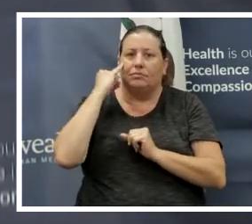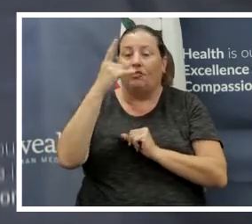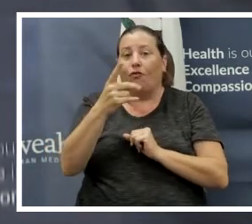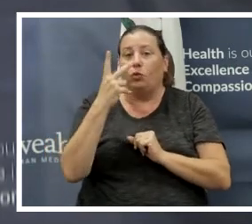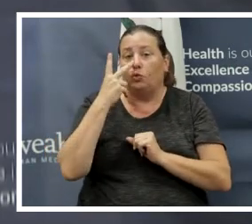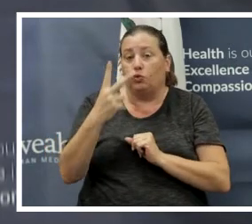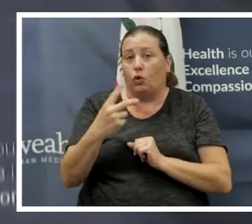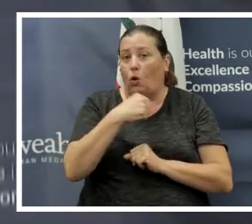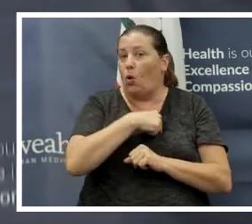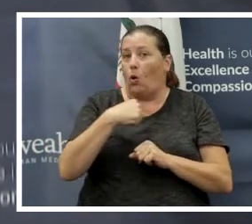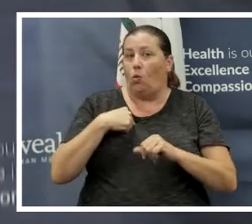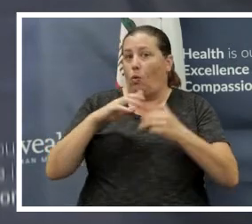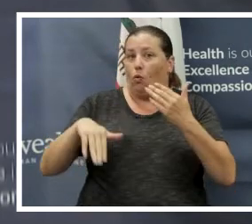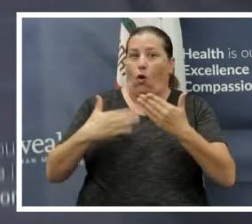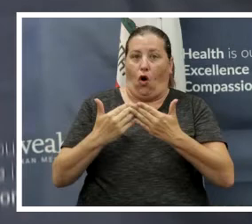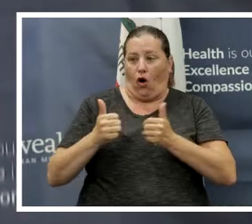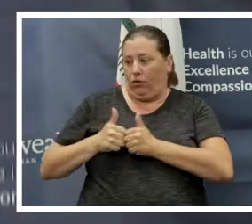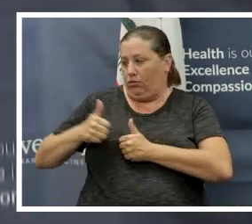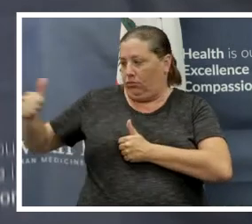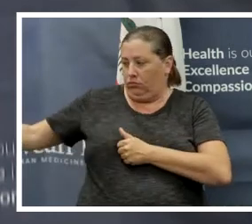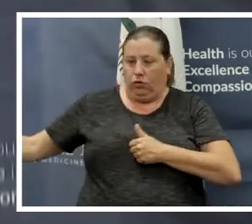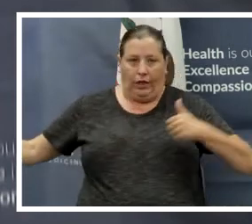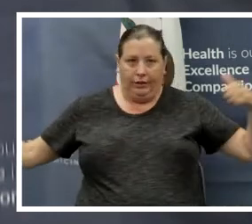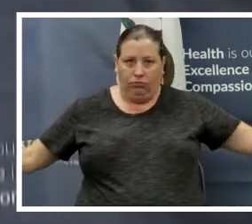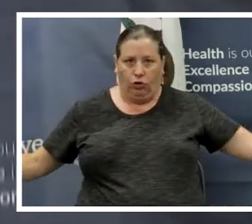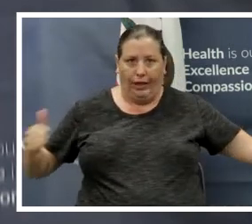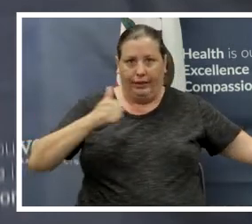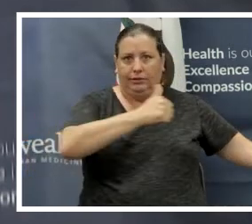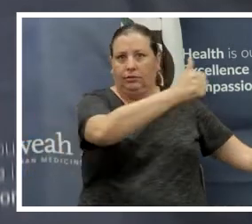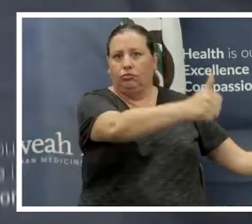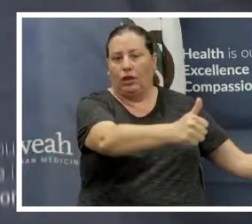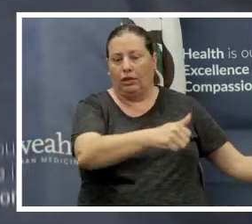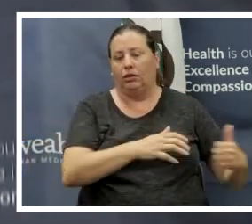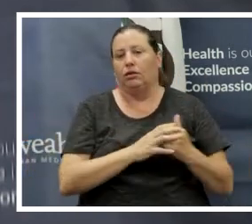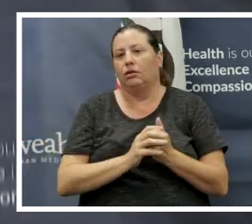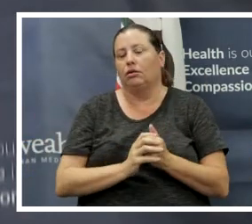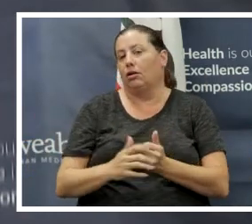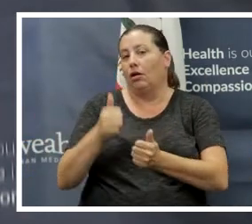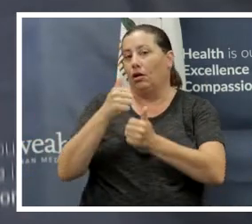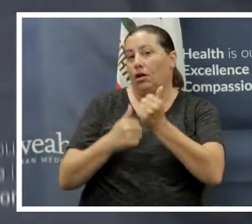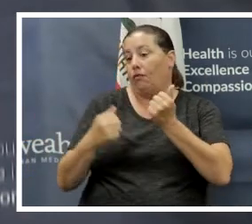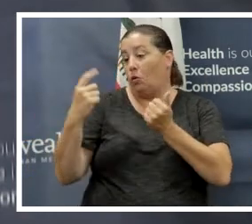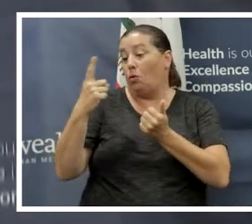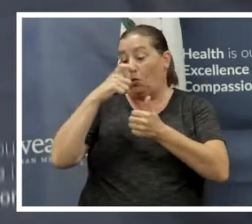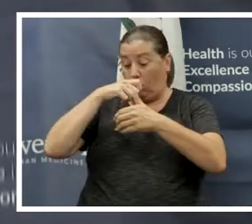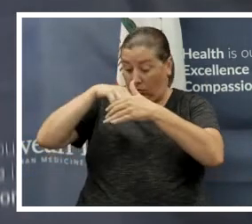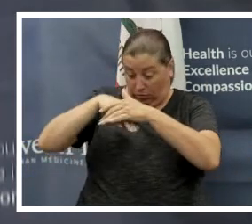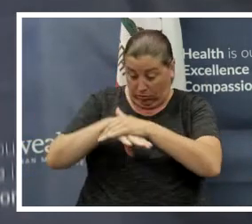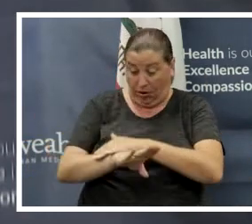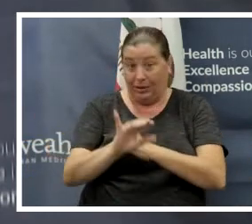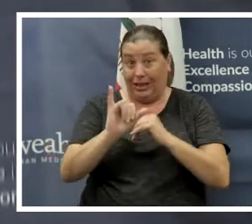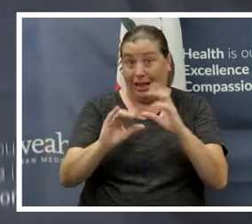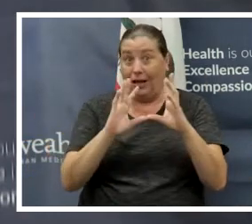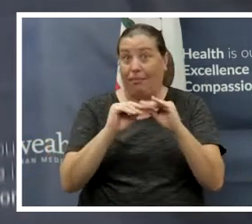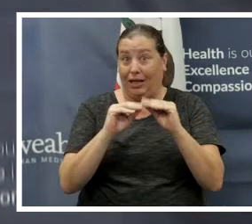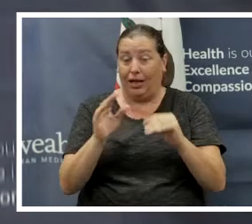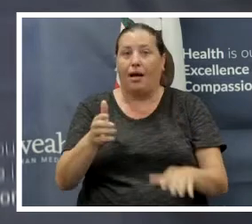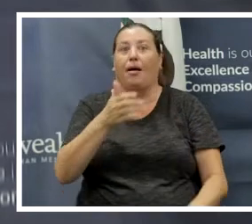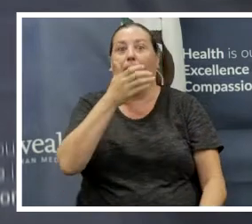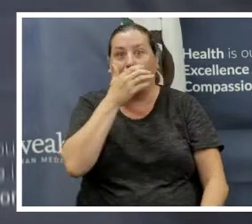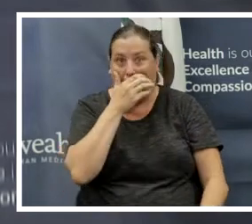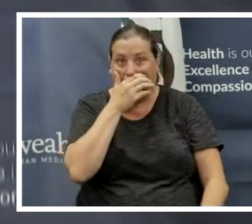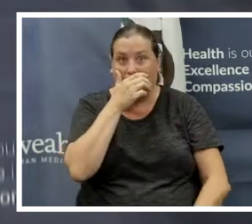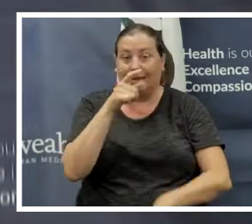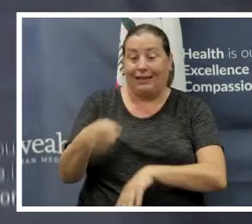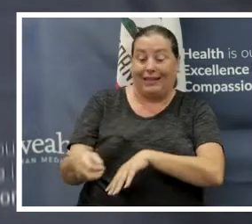were all spread out. We now, everybody comes into that meeting wearing a mask. They sit